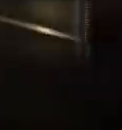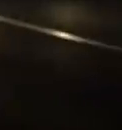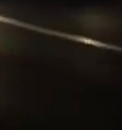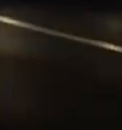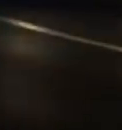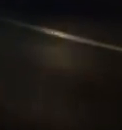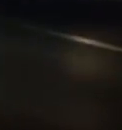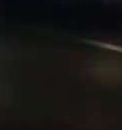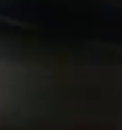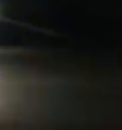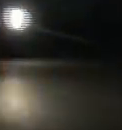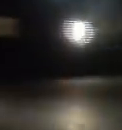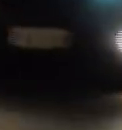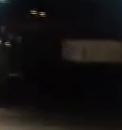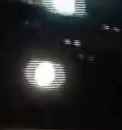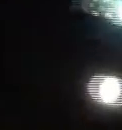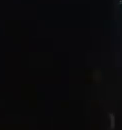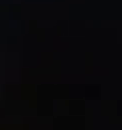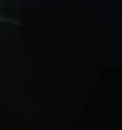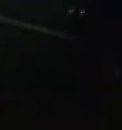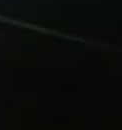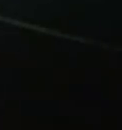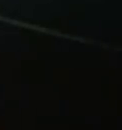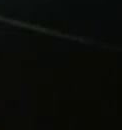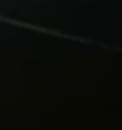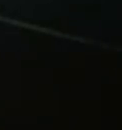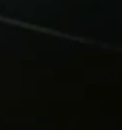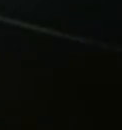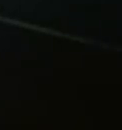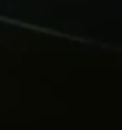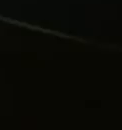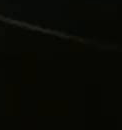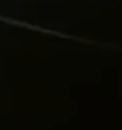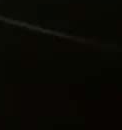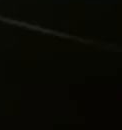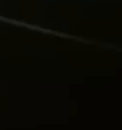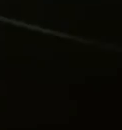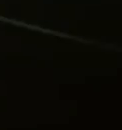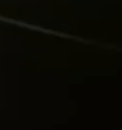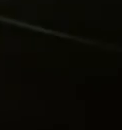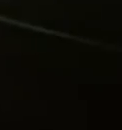the driver of a grey taxi and a minivan driver who services Nandi and